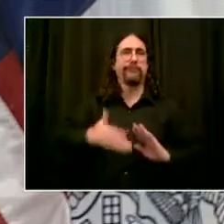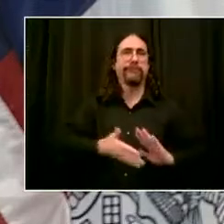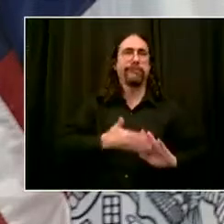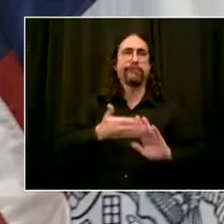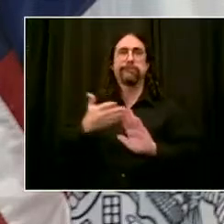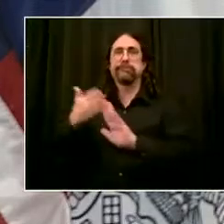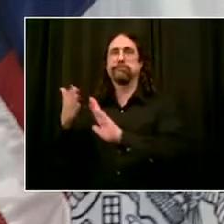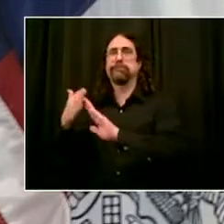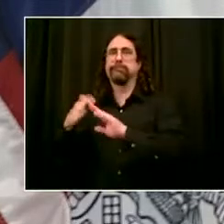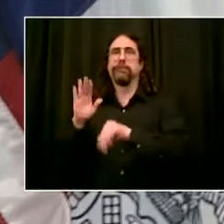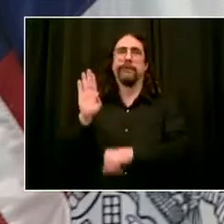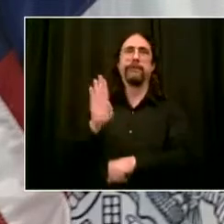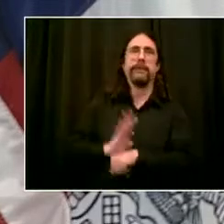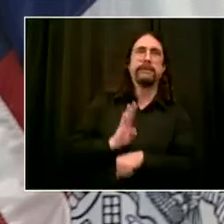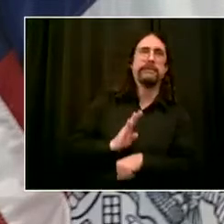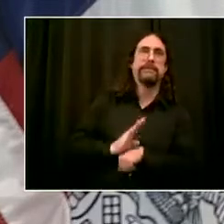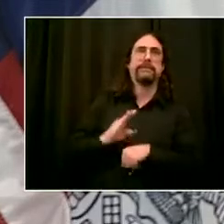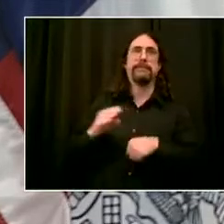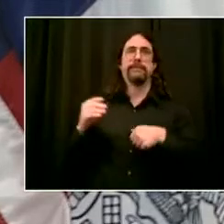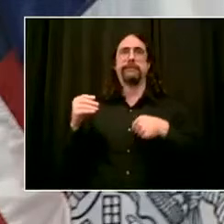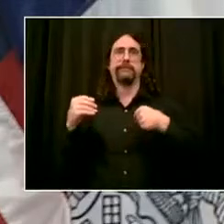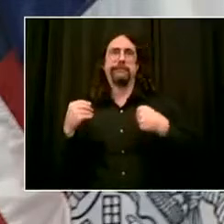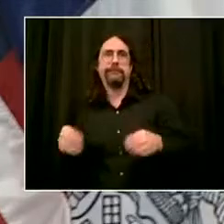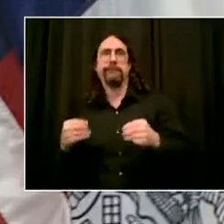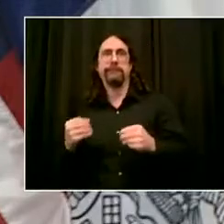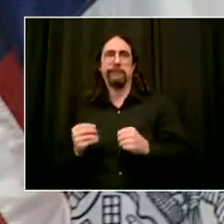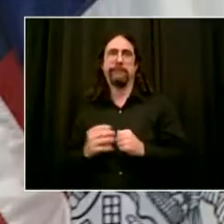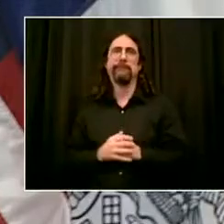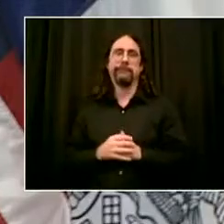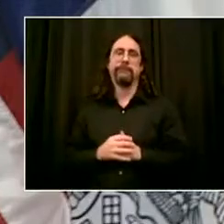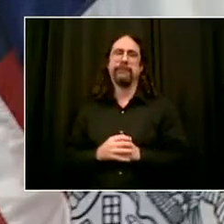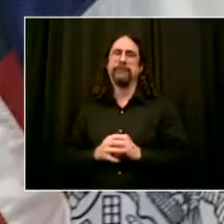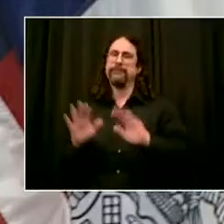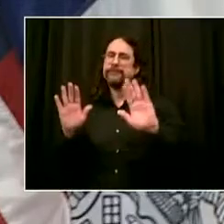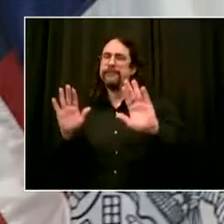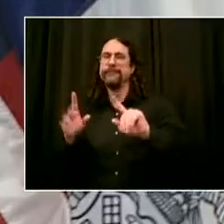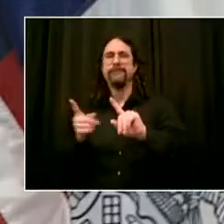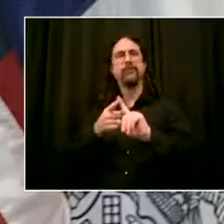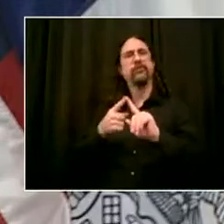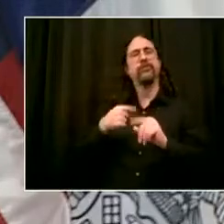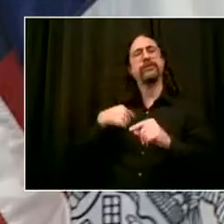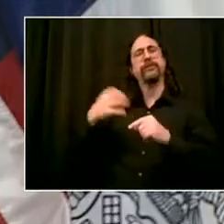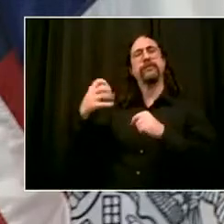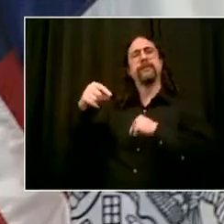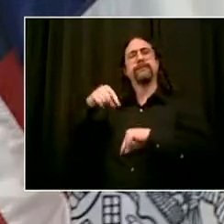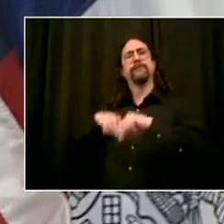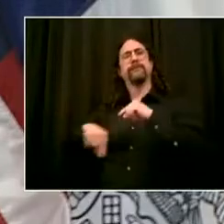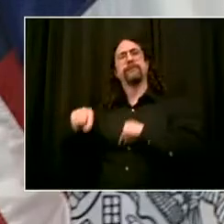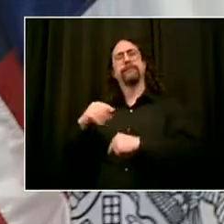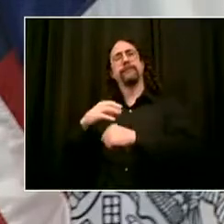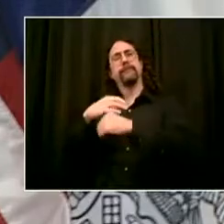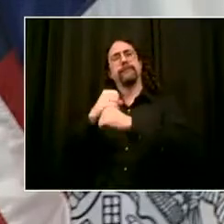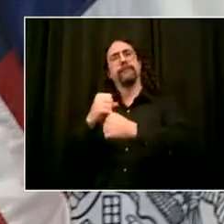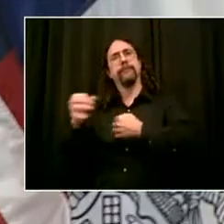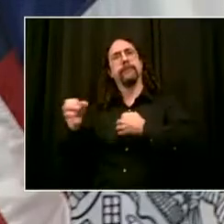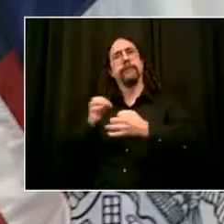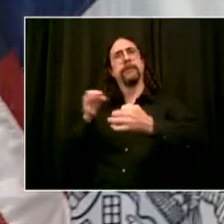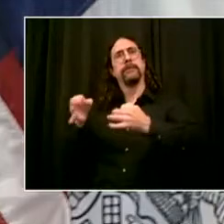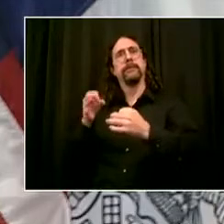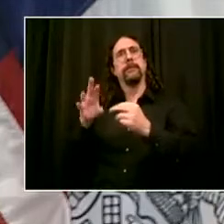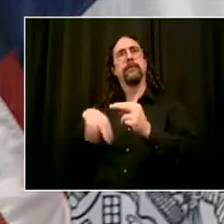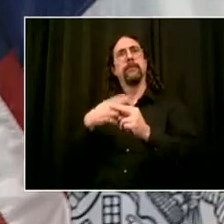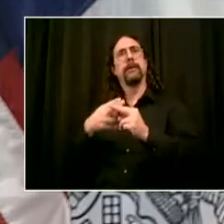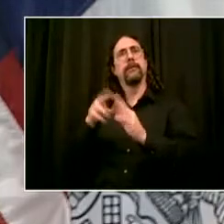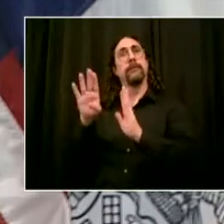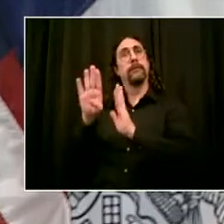virus was going to wreak havoc on people's lives first and foremost in terms of their health and we mourn everyone we've lost but we also